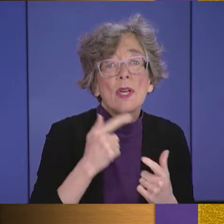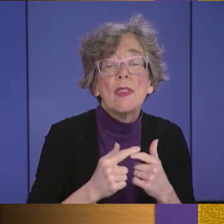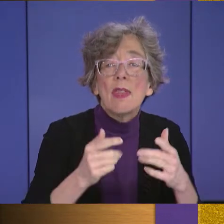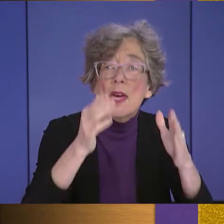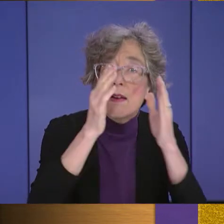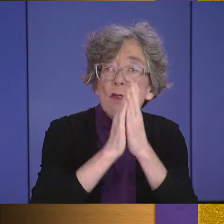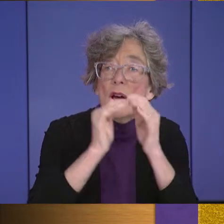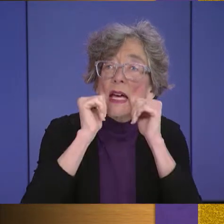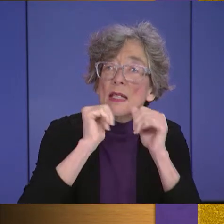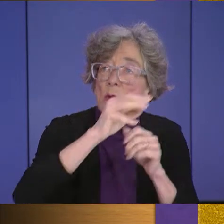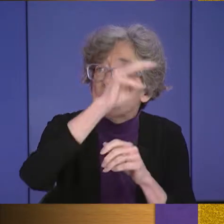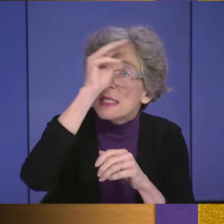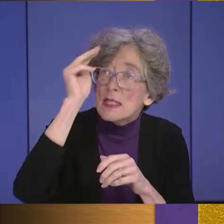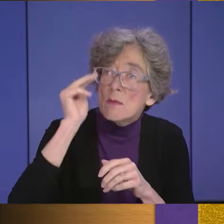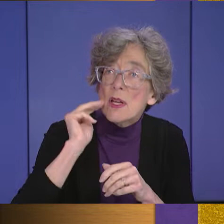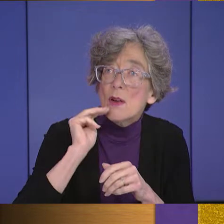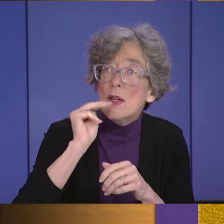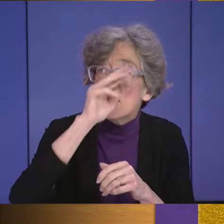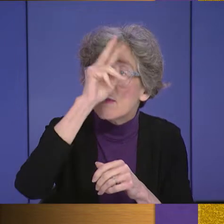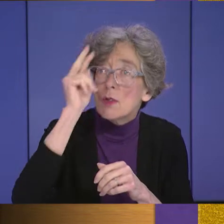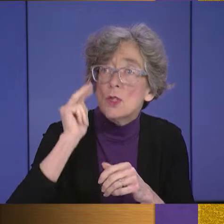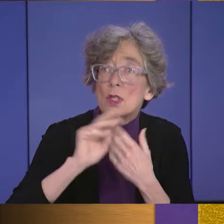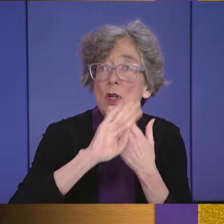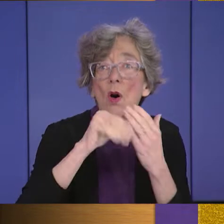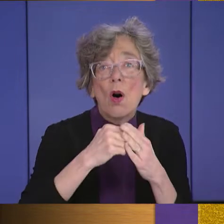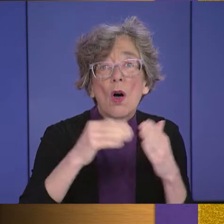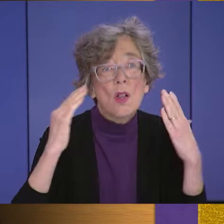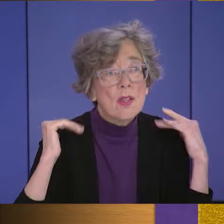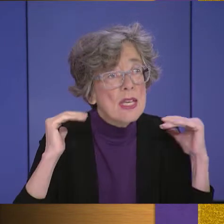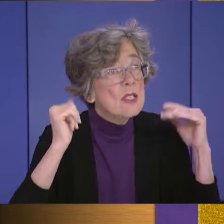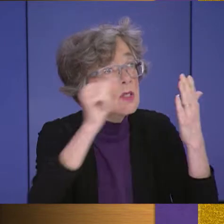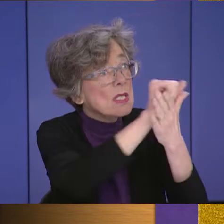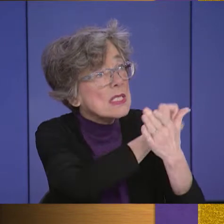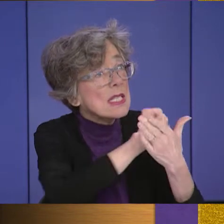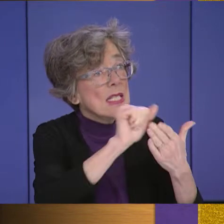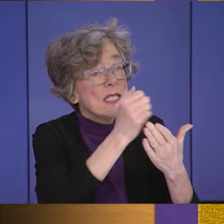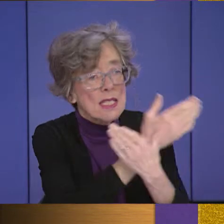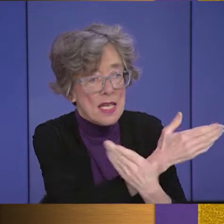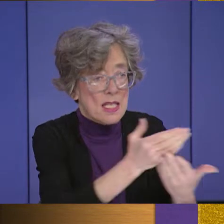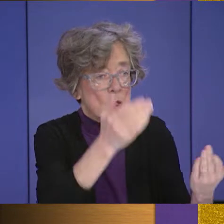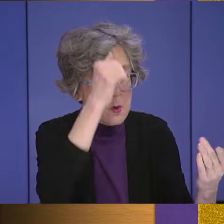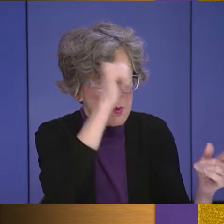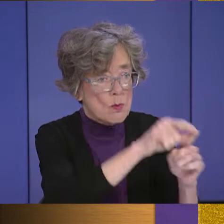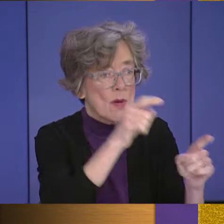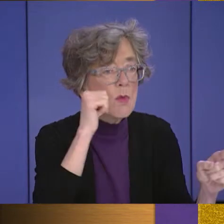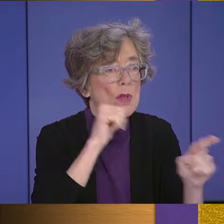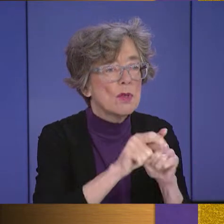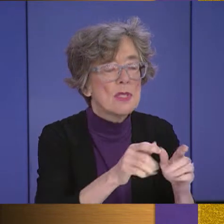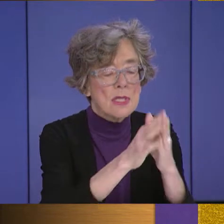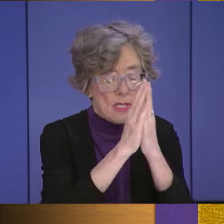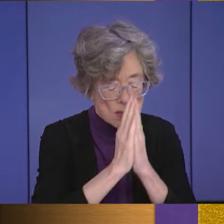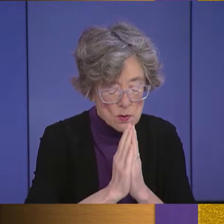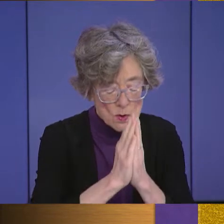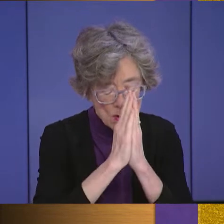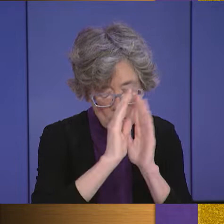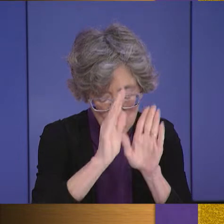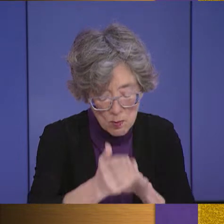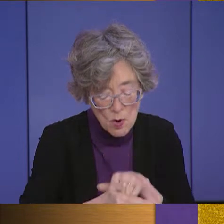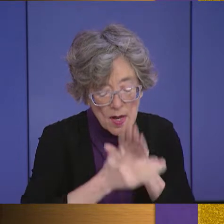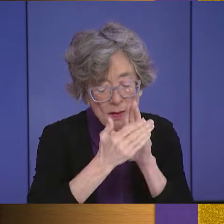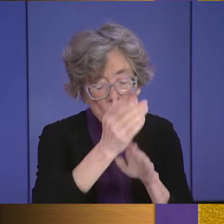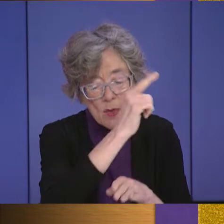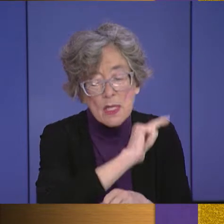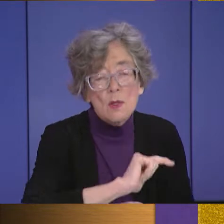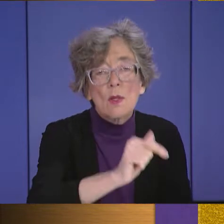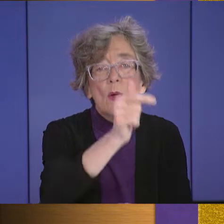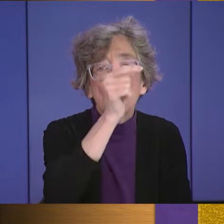through my most grievous fault. Therefore, I ask, Blessed Mary, ever Virgin, all the angels and saints, and you, my brothers and sisters, to